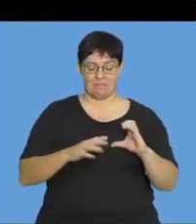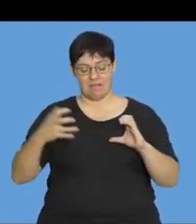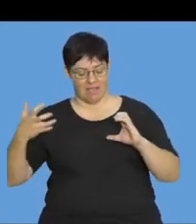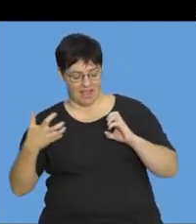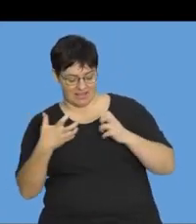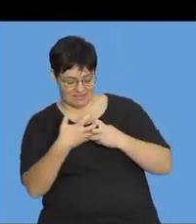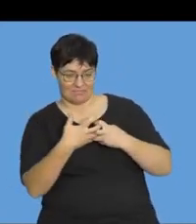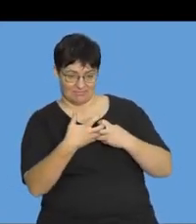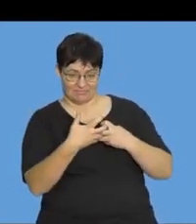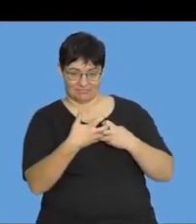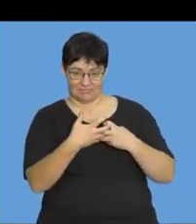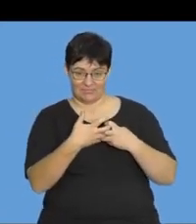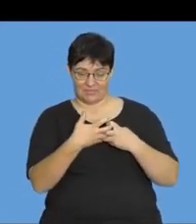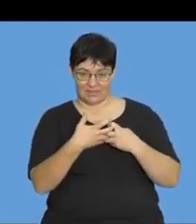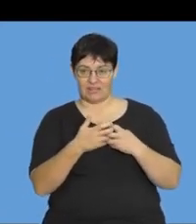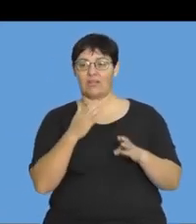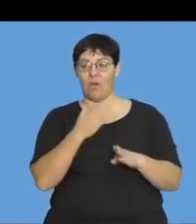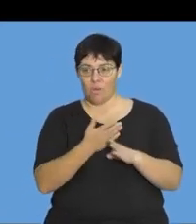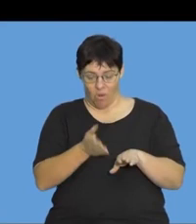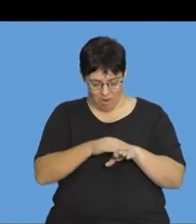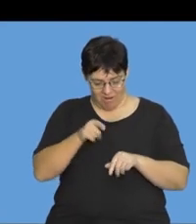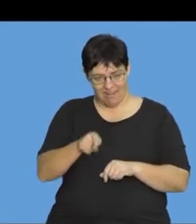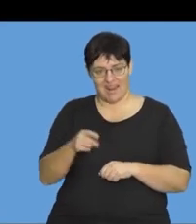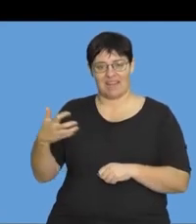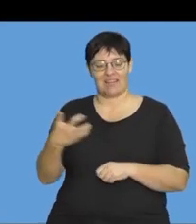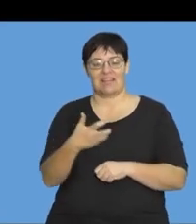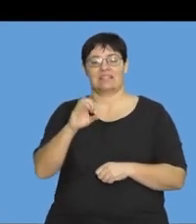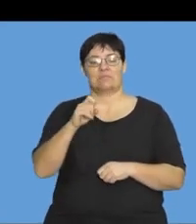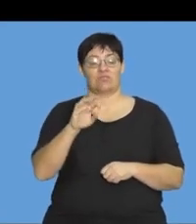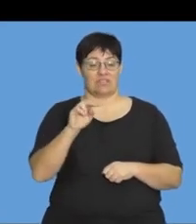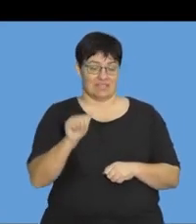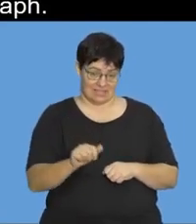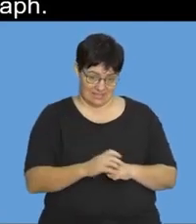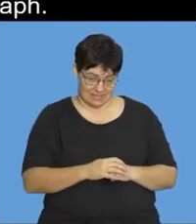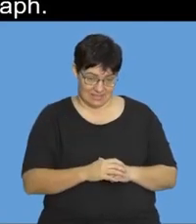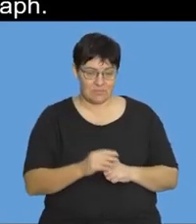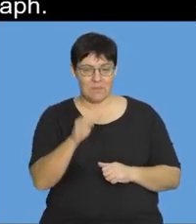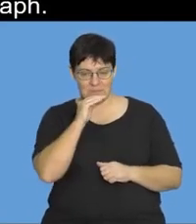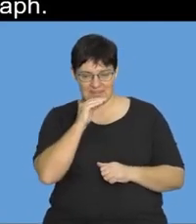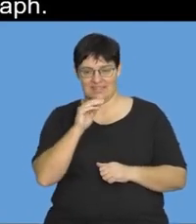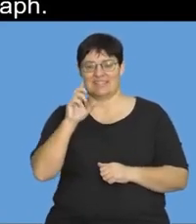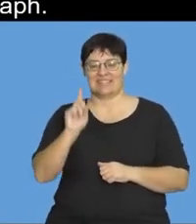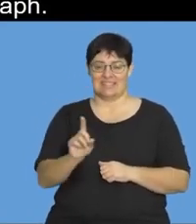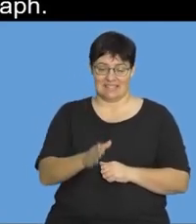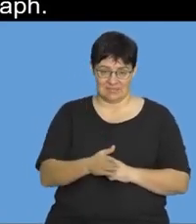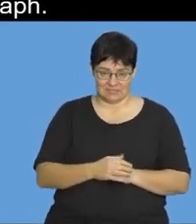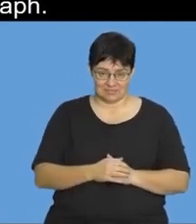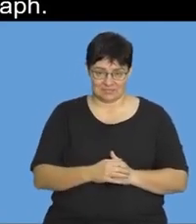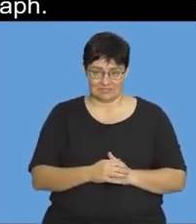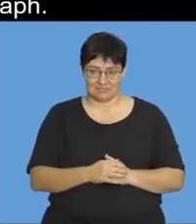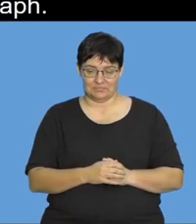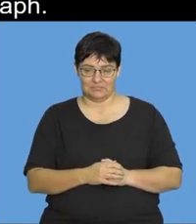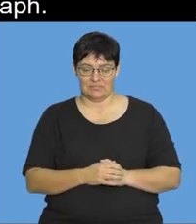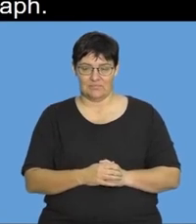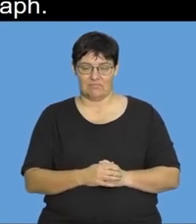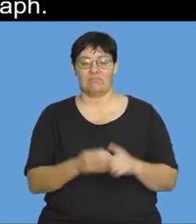substrate. My enzyme's going to work on my substrate, so my answer is going to be number D. Okay, our